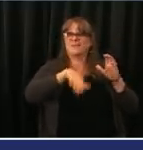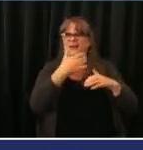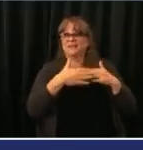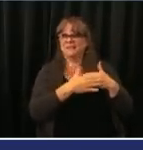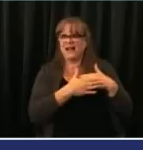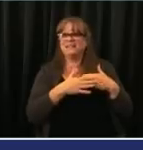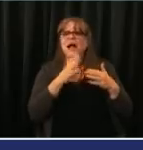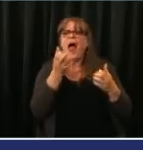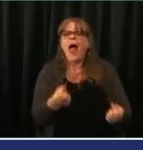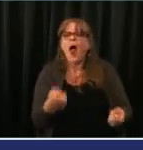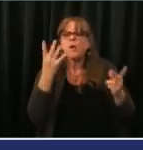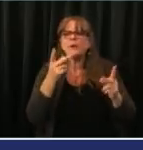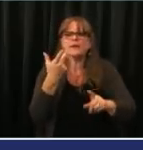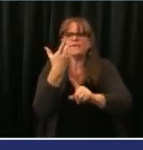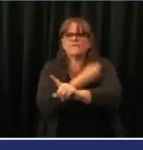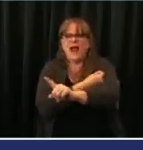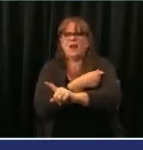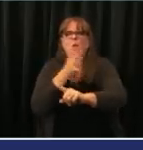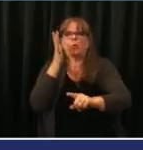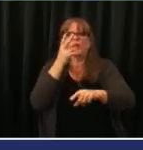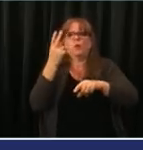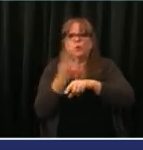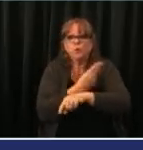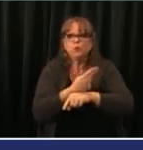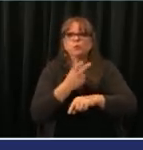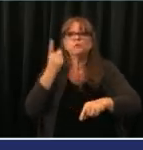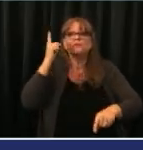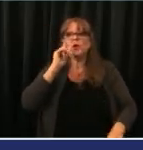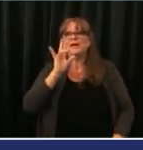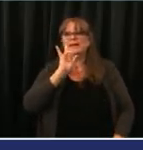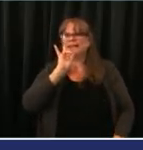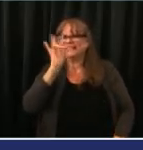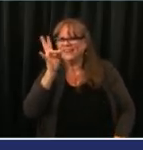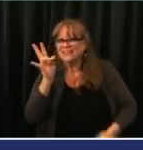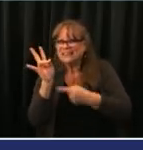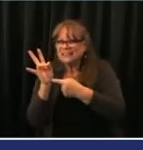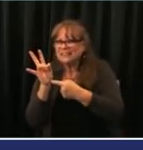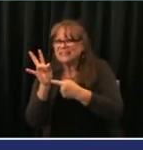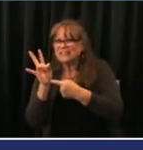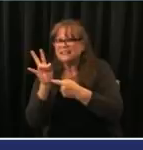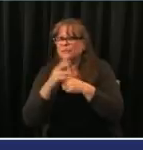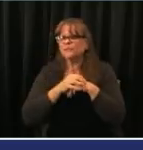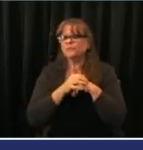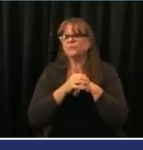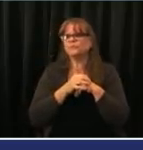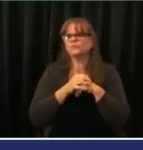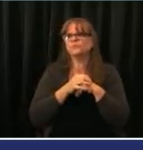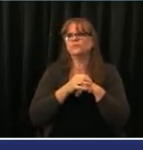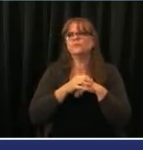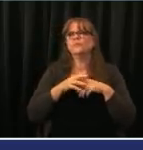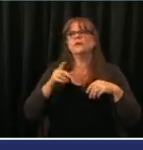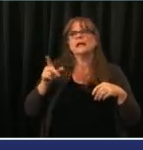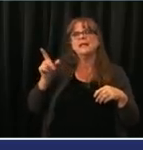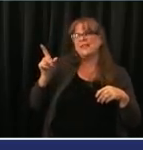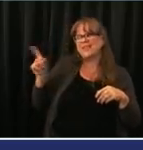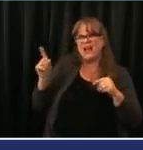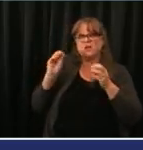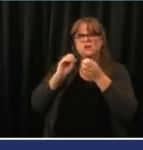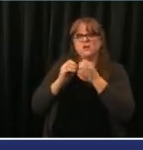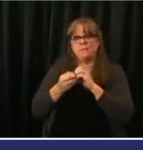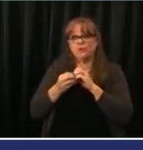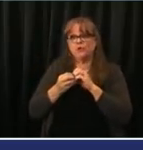will be utilized for Coloradans 70 and older. Given these numbers, we're confident we'll be able to vaccinate enough